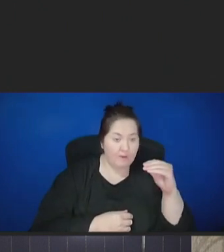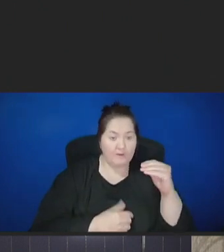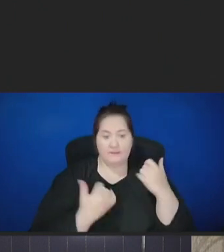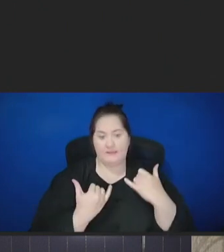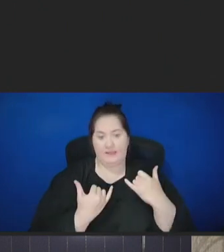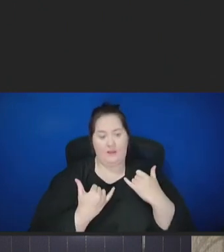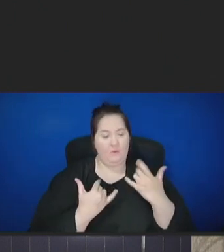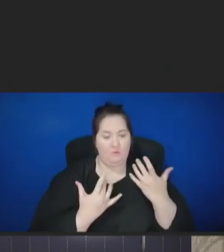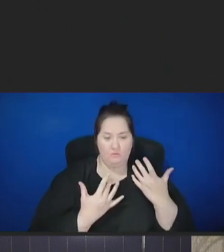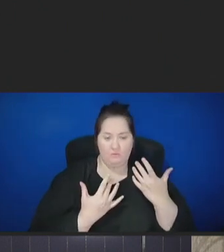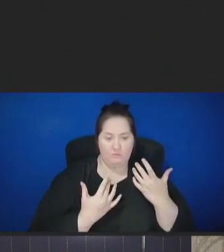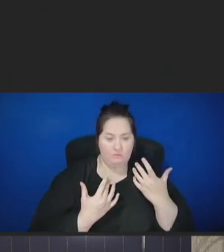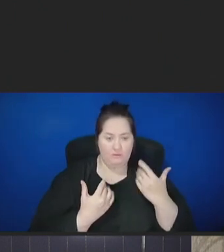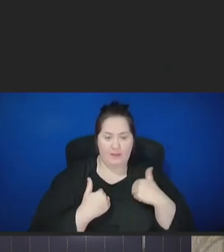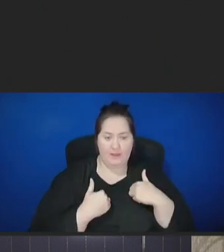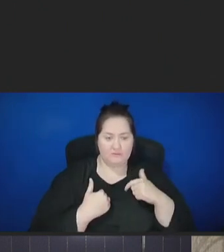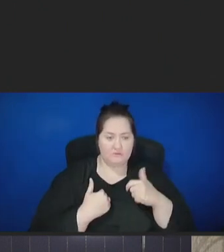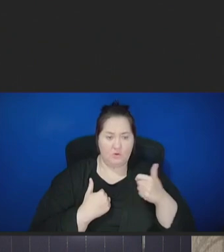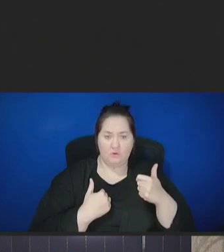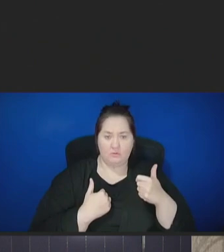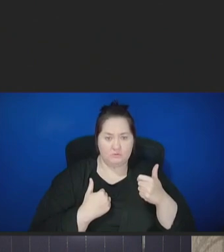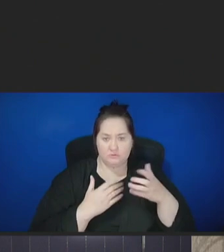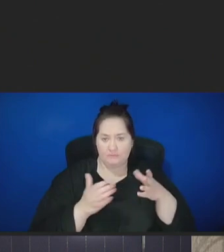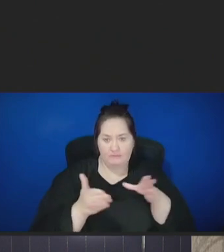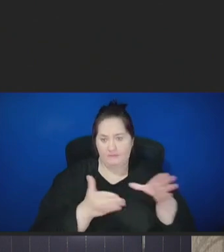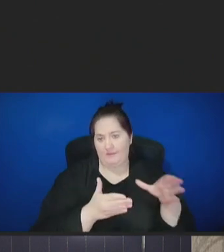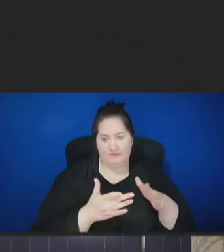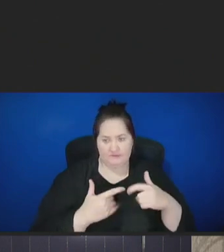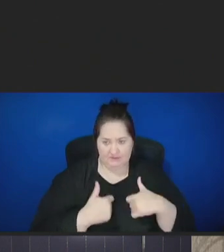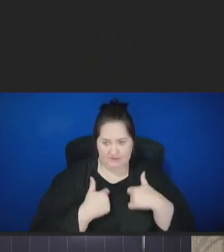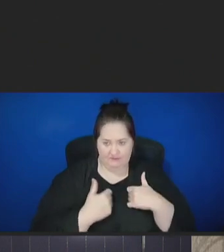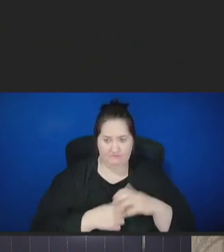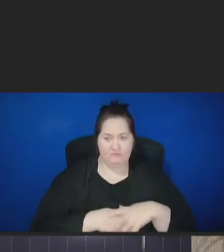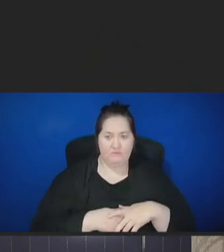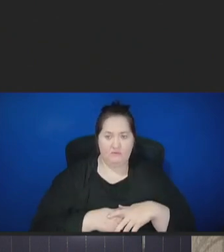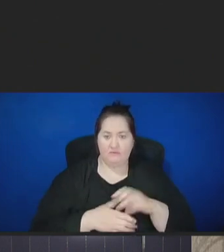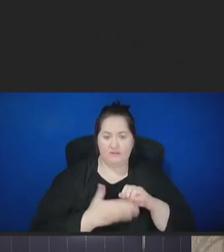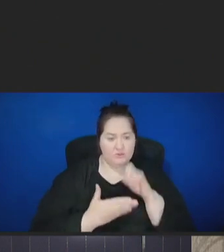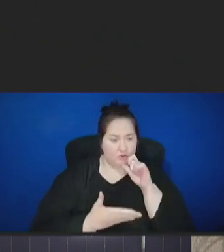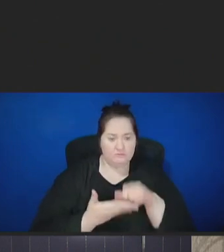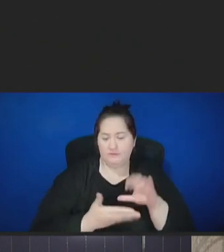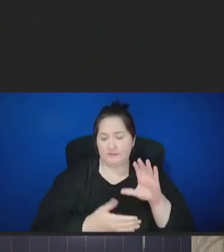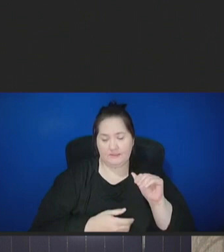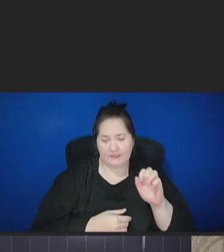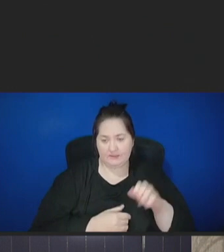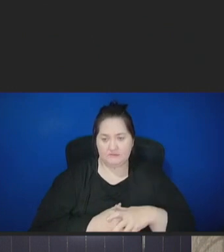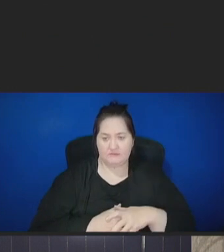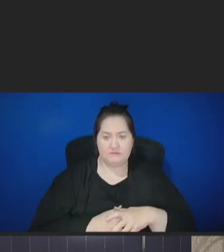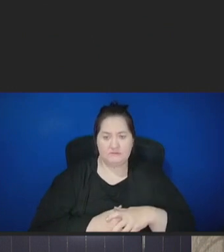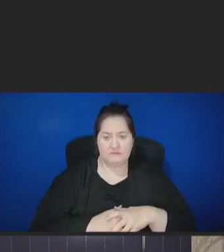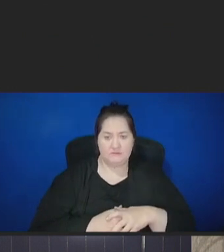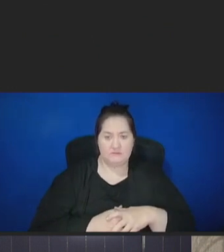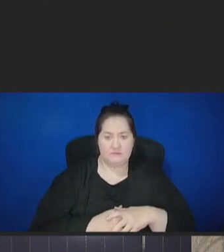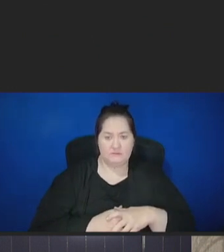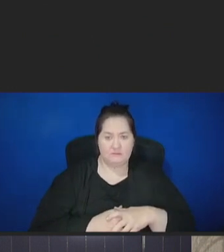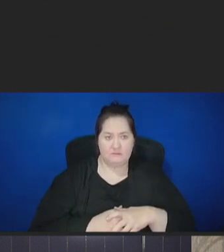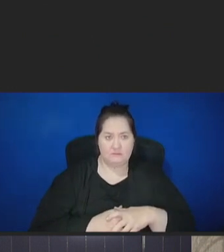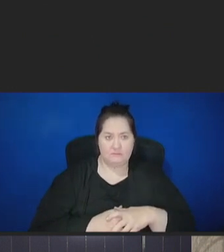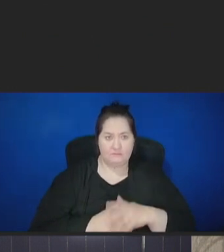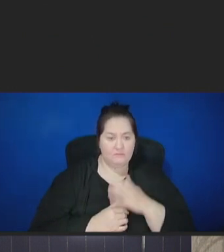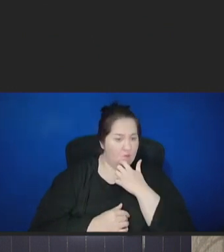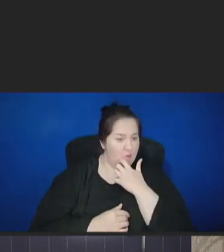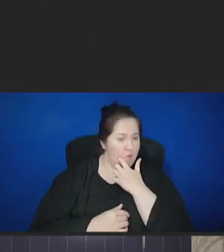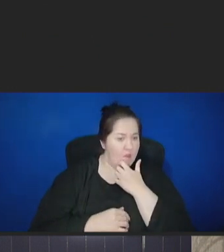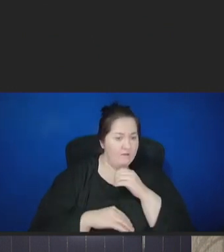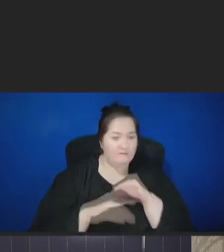now has an altered path in his life, when that shouldn't be the case. And now, affect